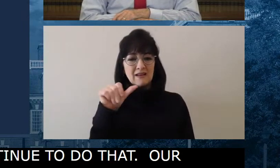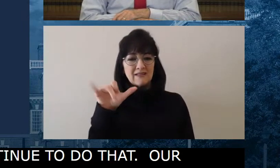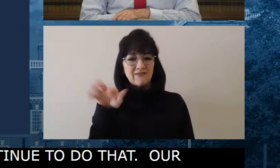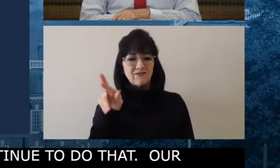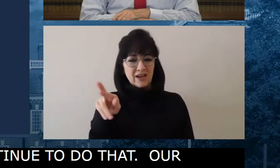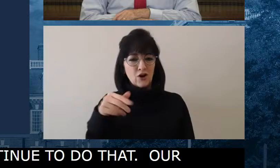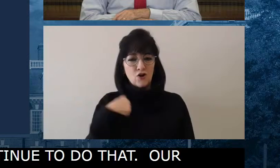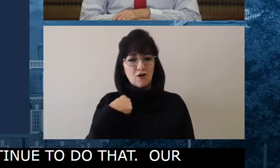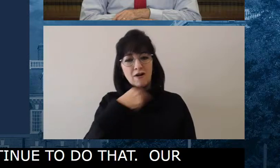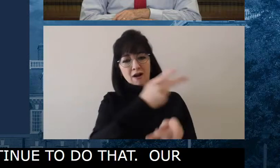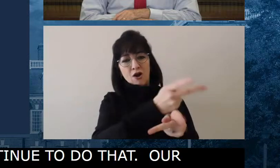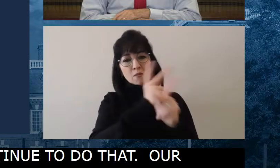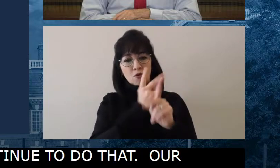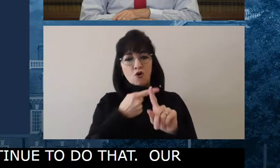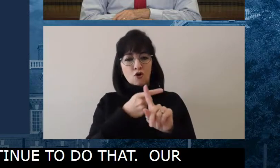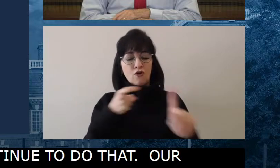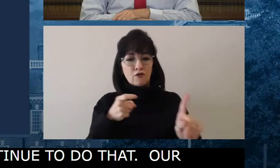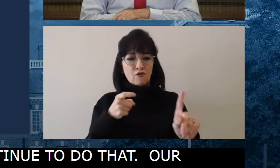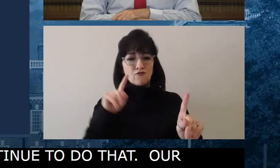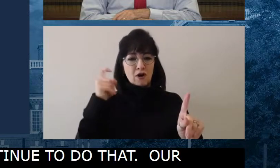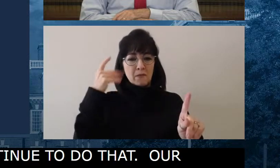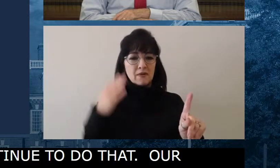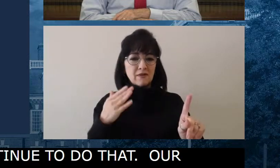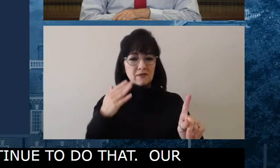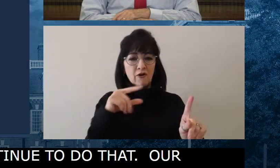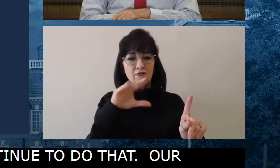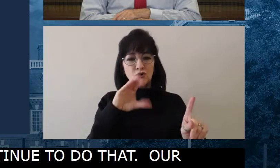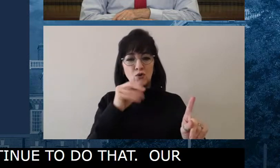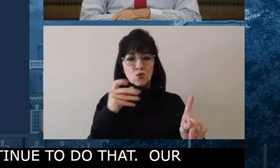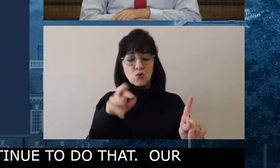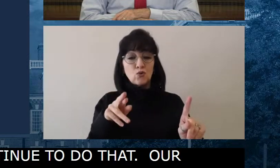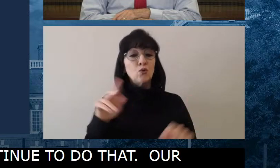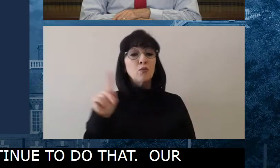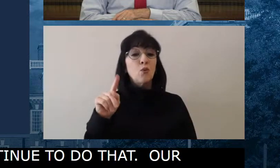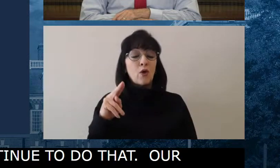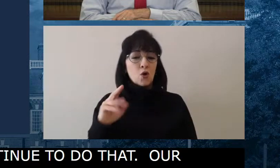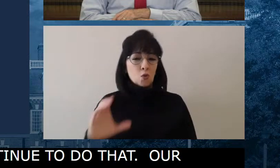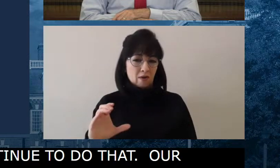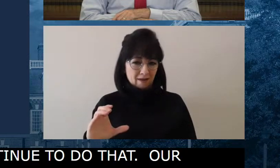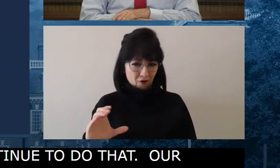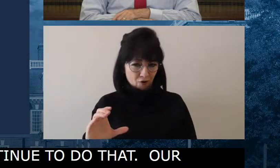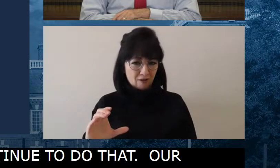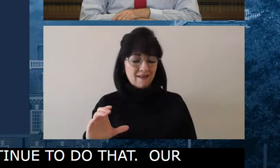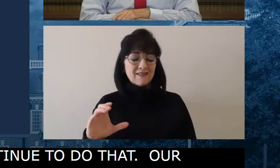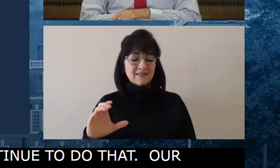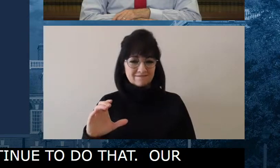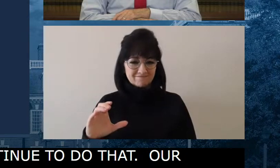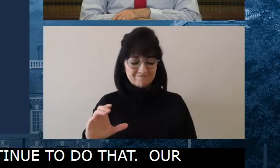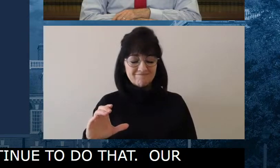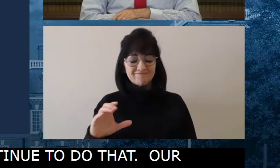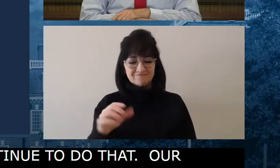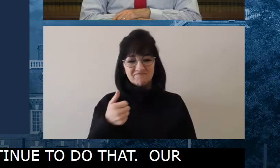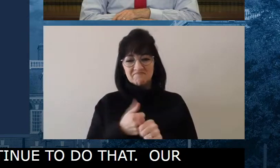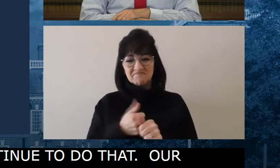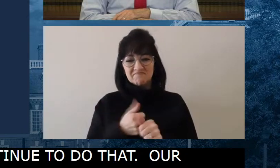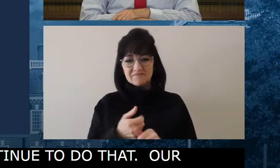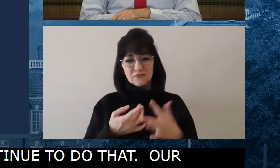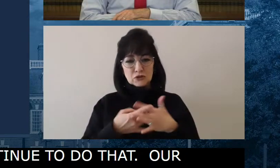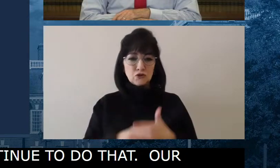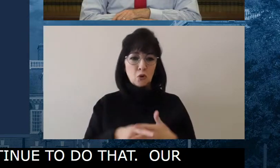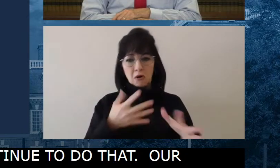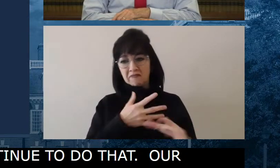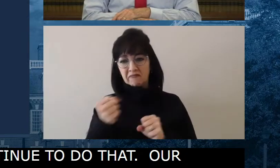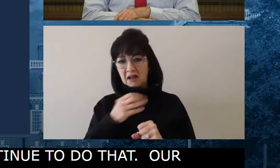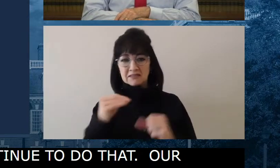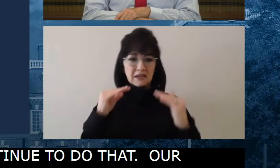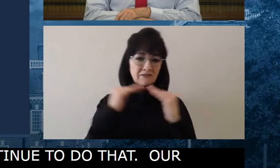friend, Governor Cooper down in North Carolina, and two words kind of explains our approach to getting out